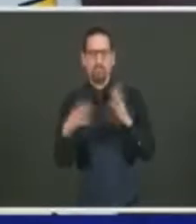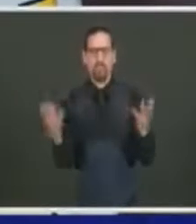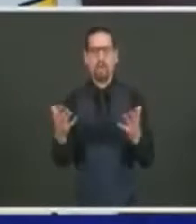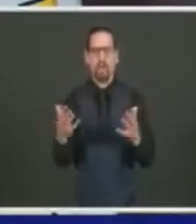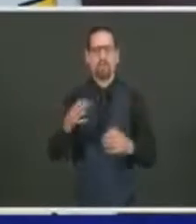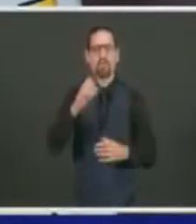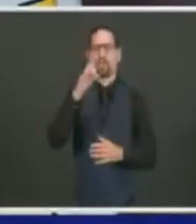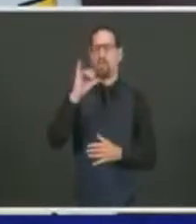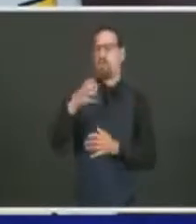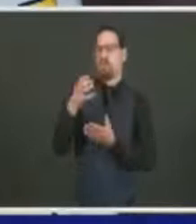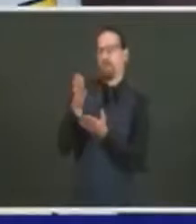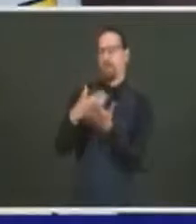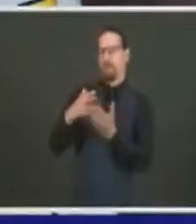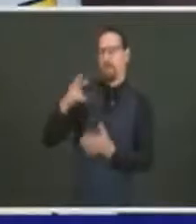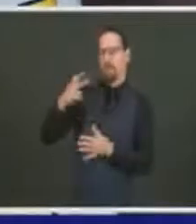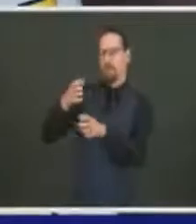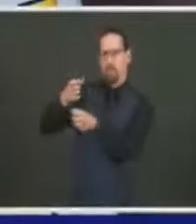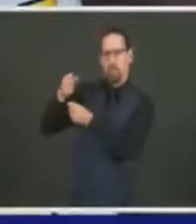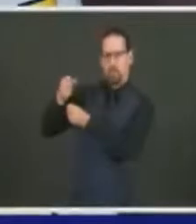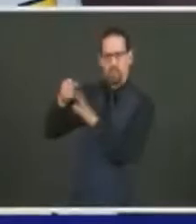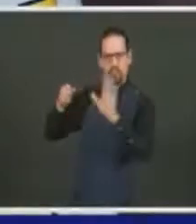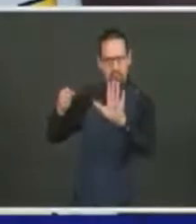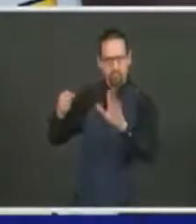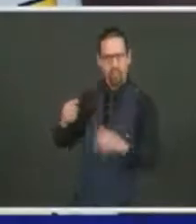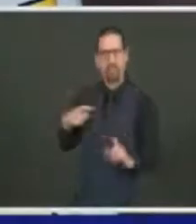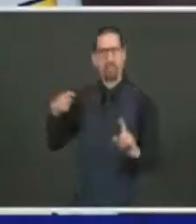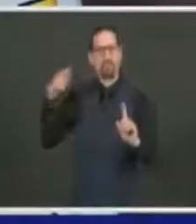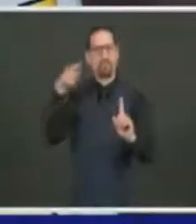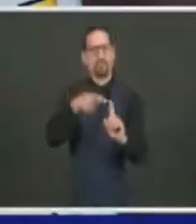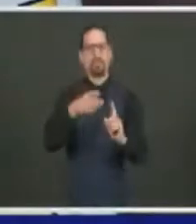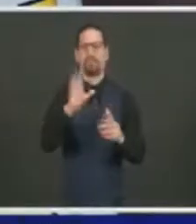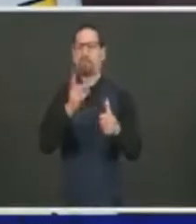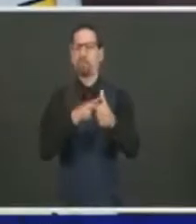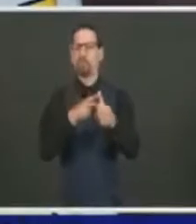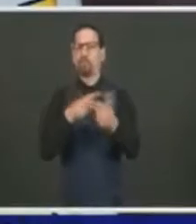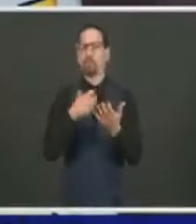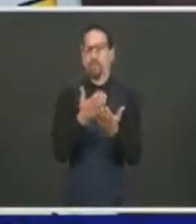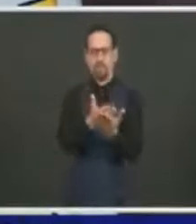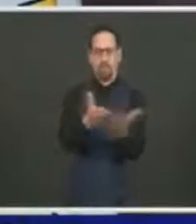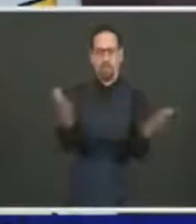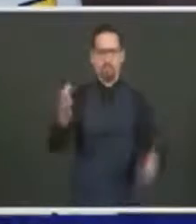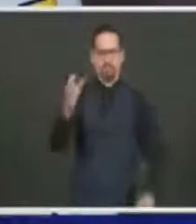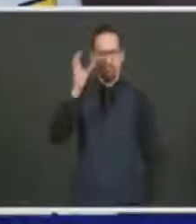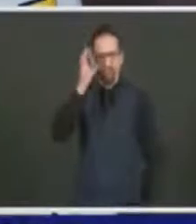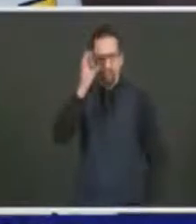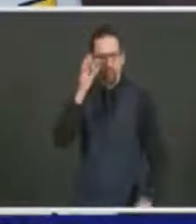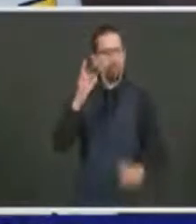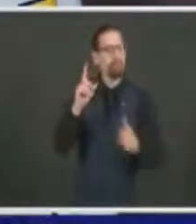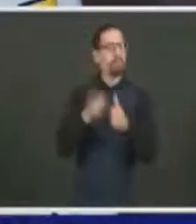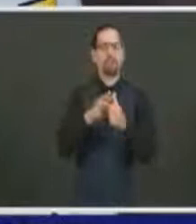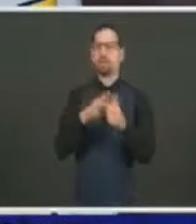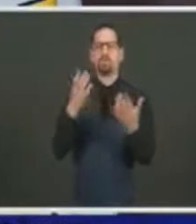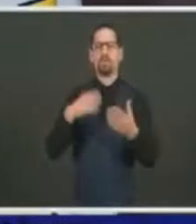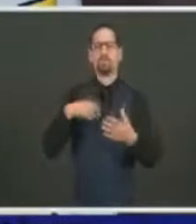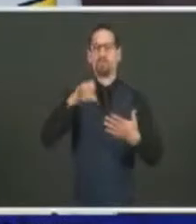on the specific experiences of a few other places.